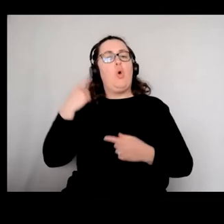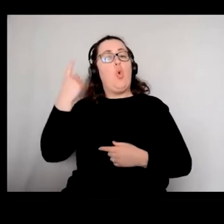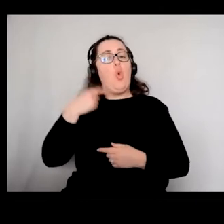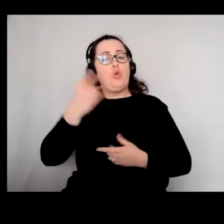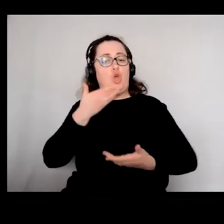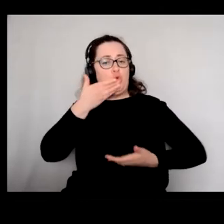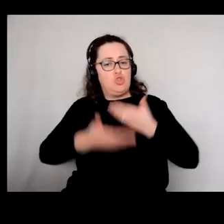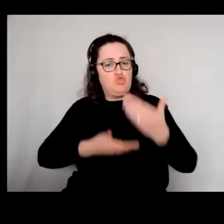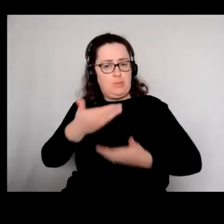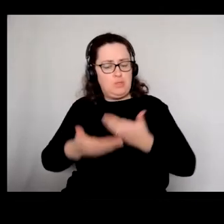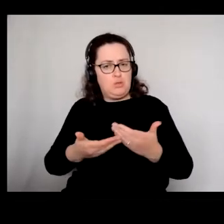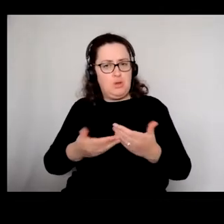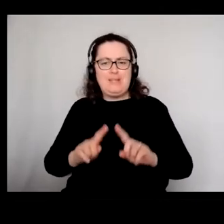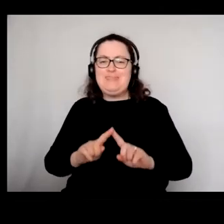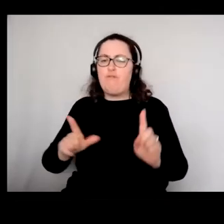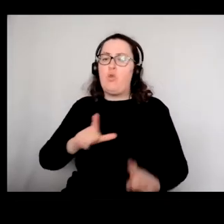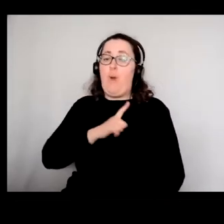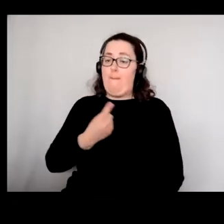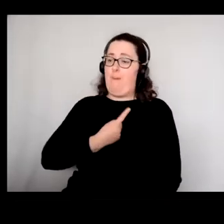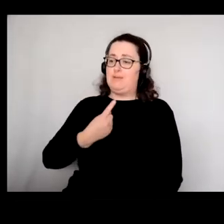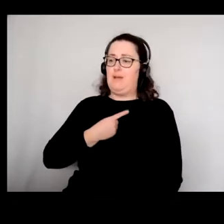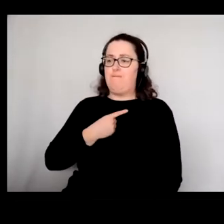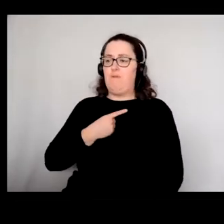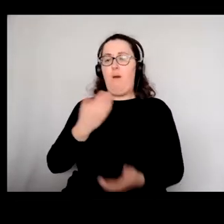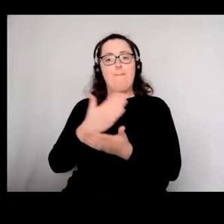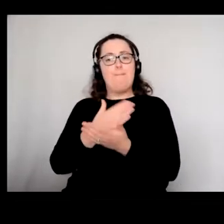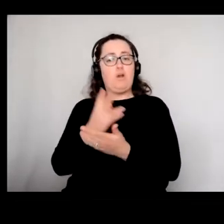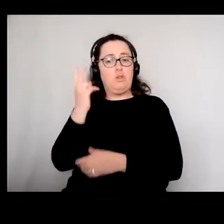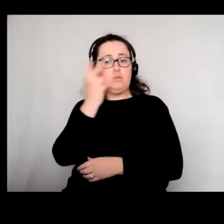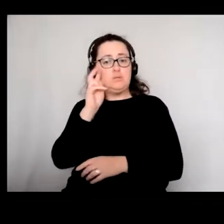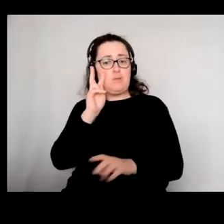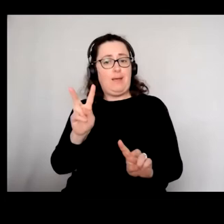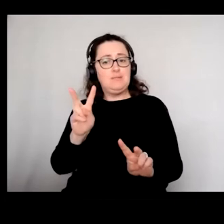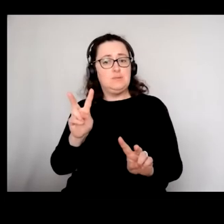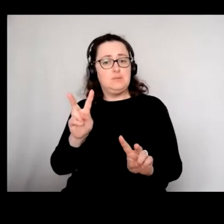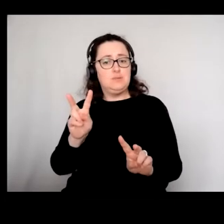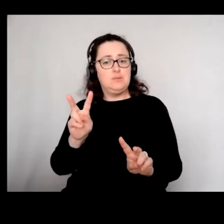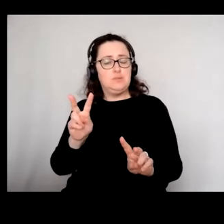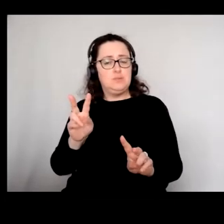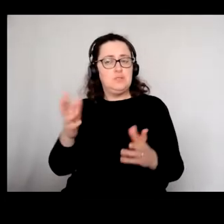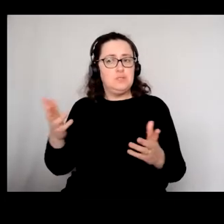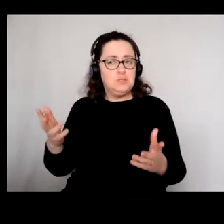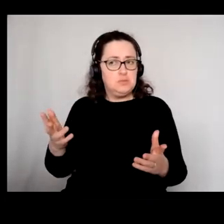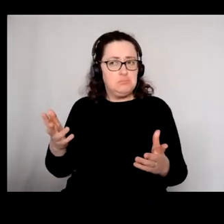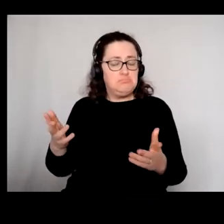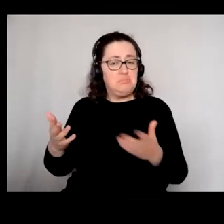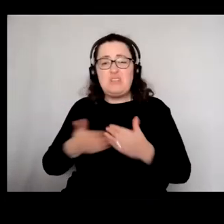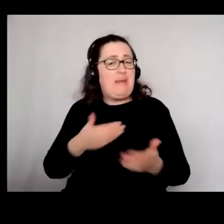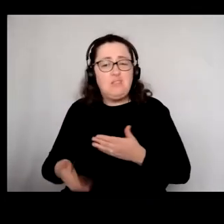it's different me delivering audio description because I am partially sighted. I'm not a sighted person, but that actually doesn't